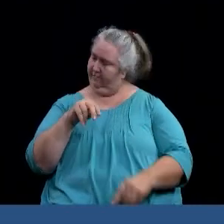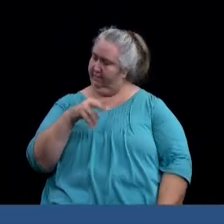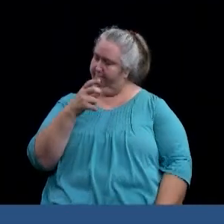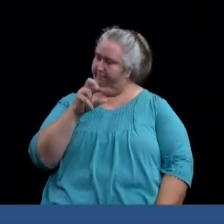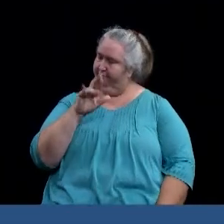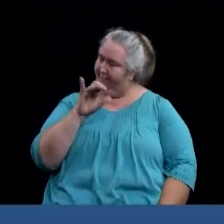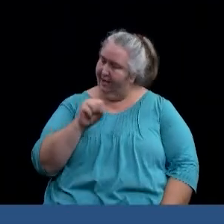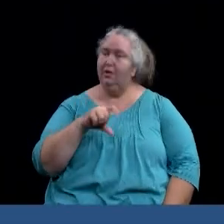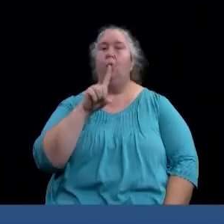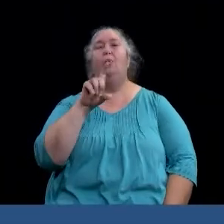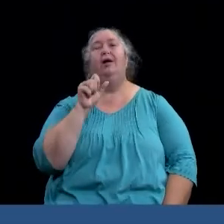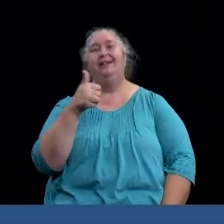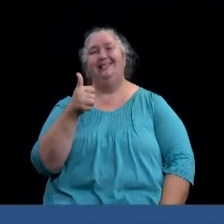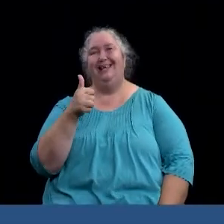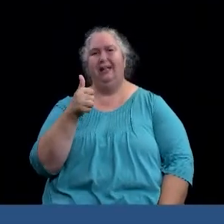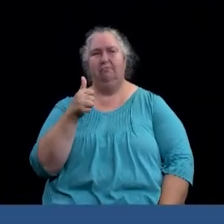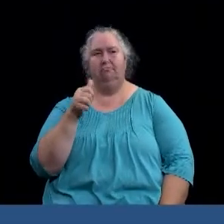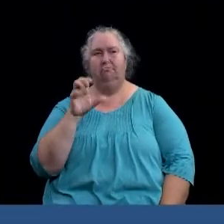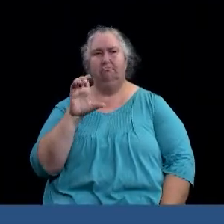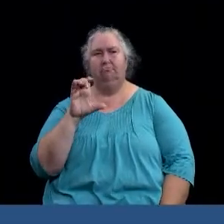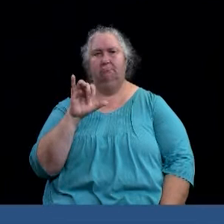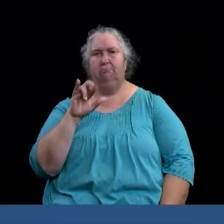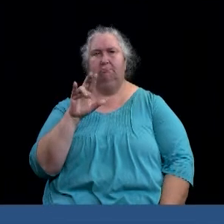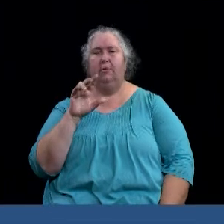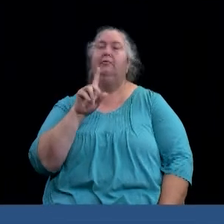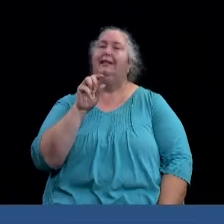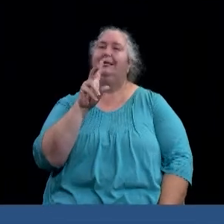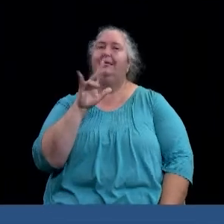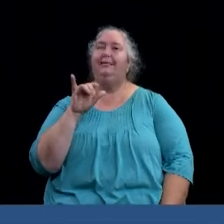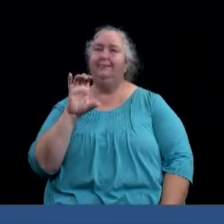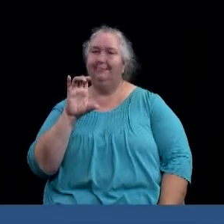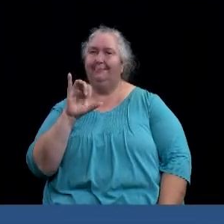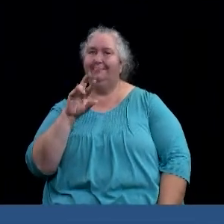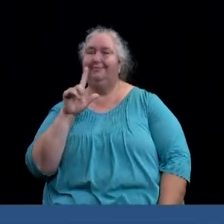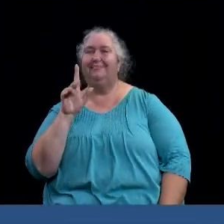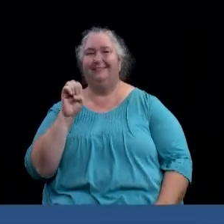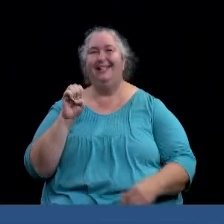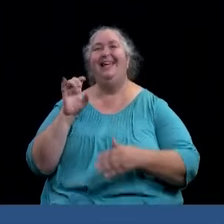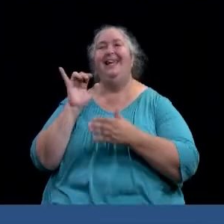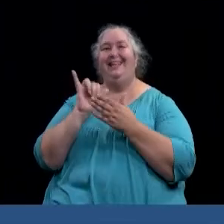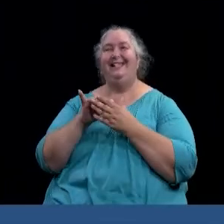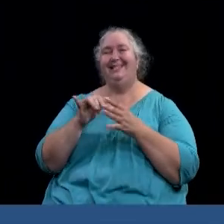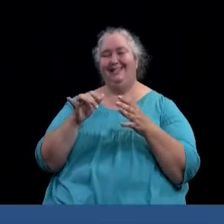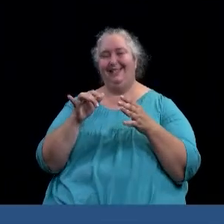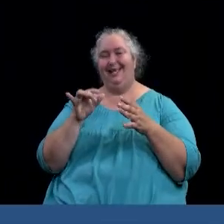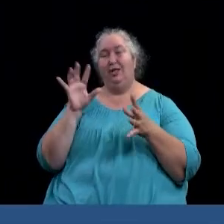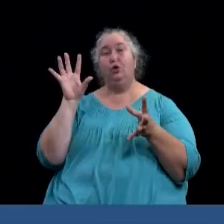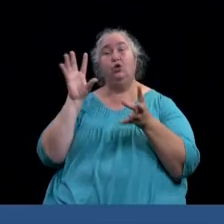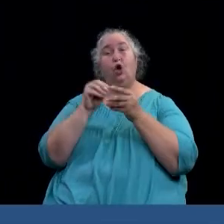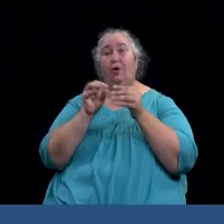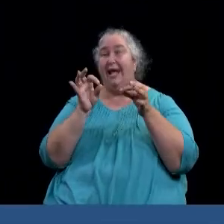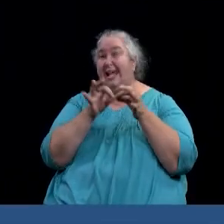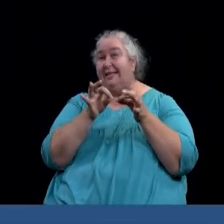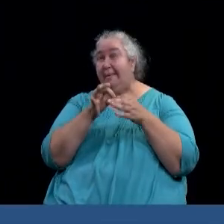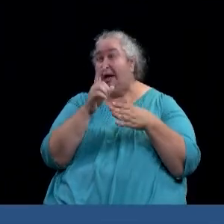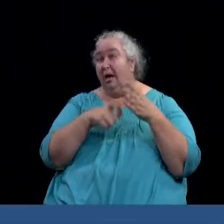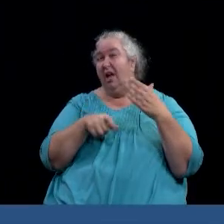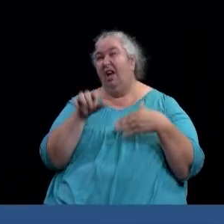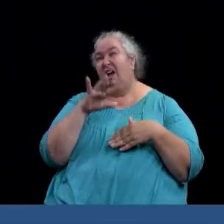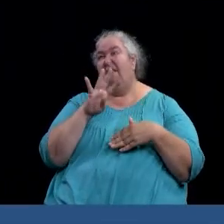units. It says total estimated project costs. It's really about 43 million, but 24.5 is the